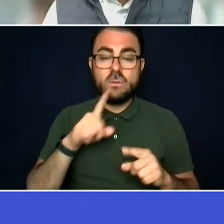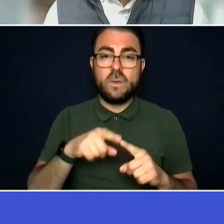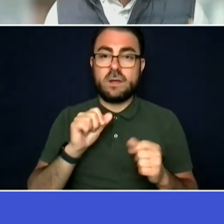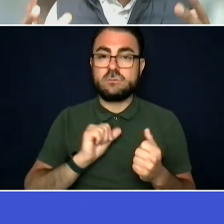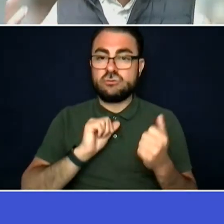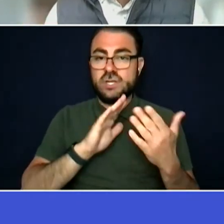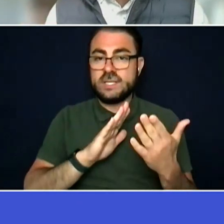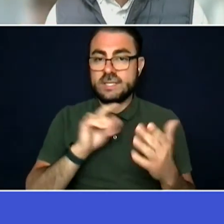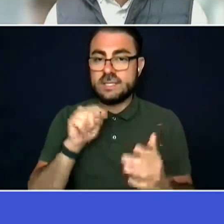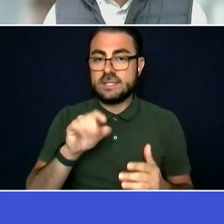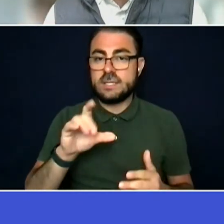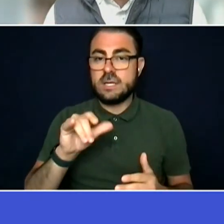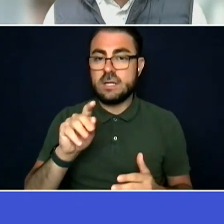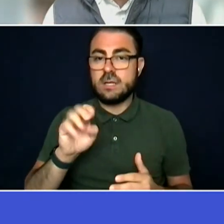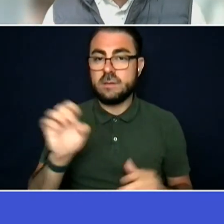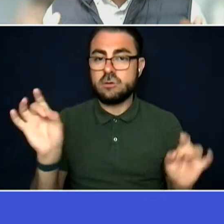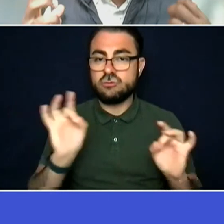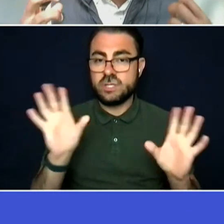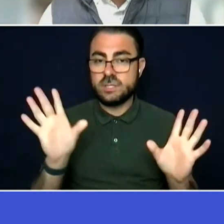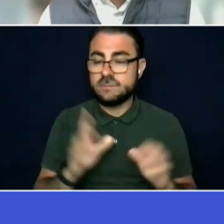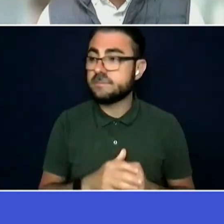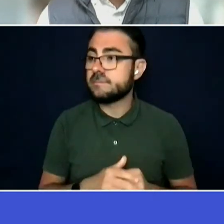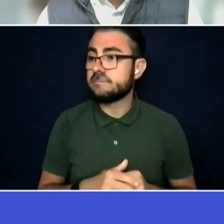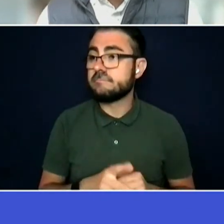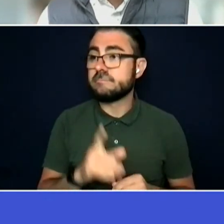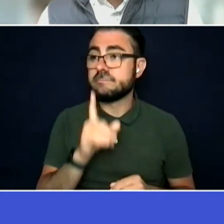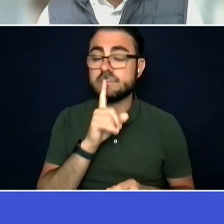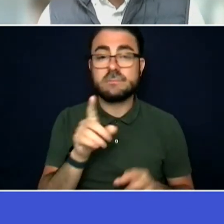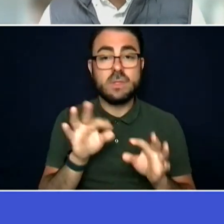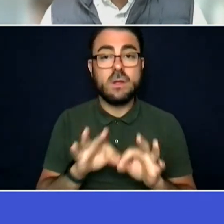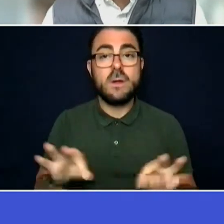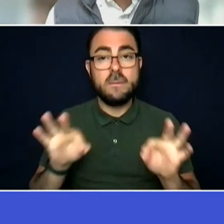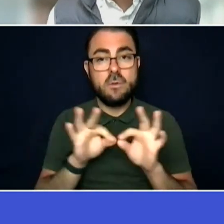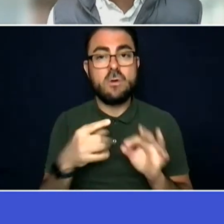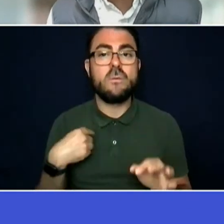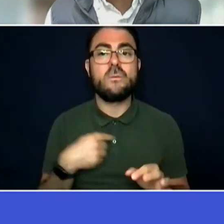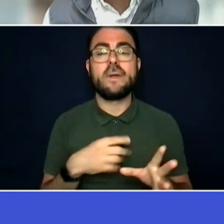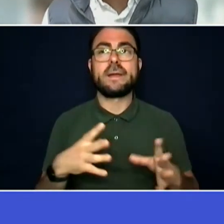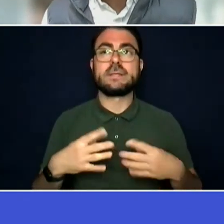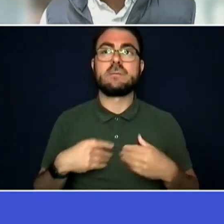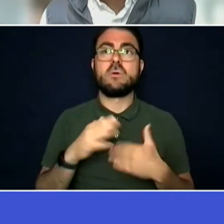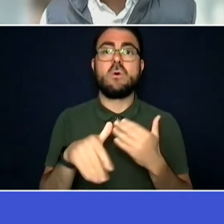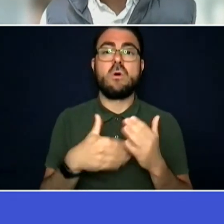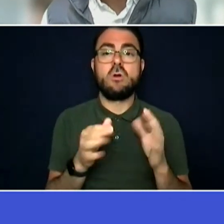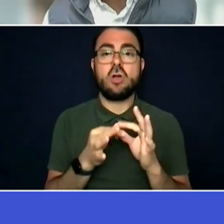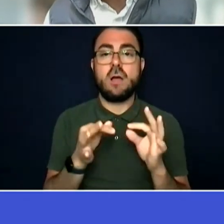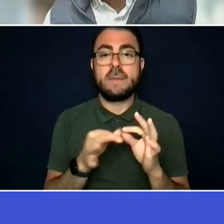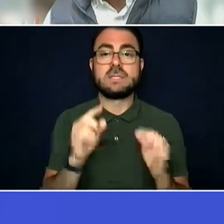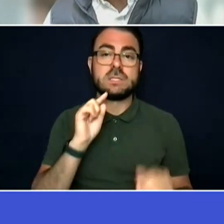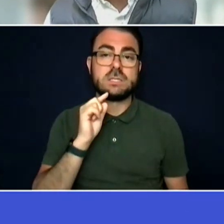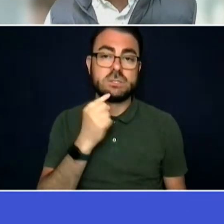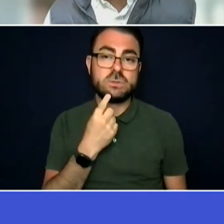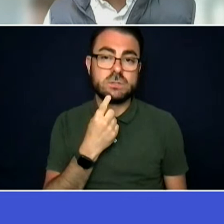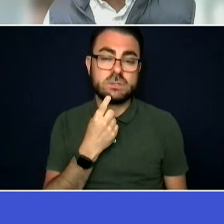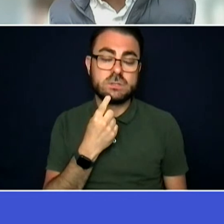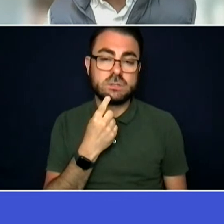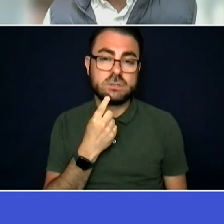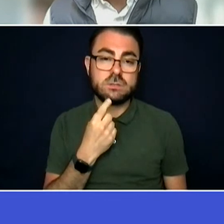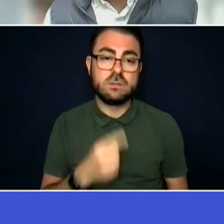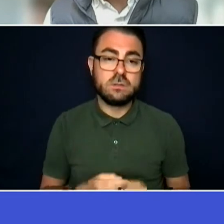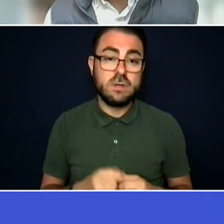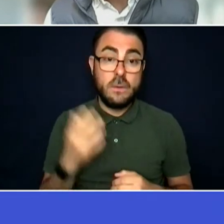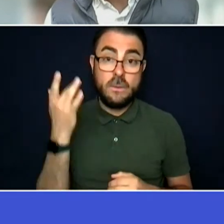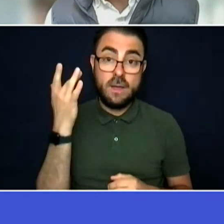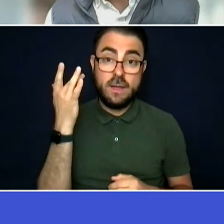so it's really just, it's important that we take all comments seriously, and we want to bring that in so that we can continue our rounds